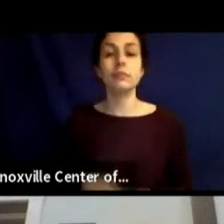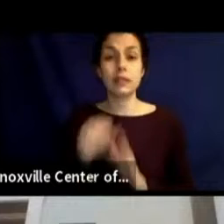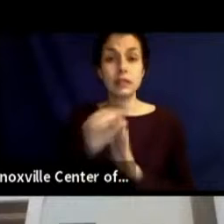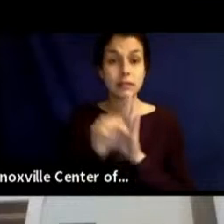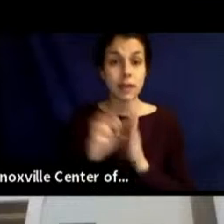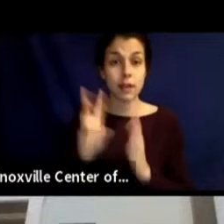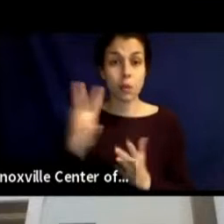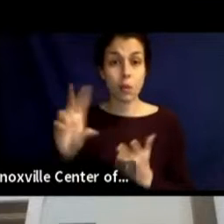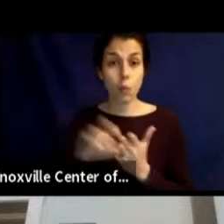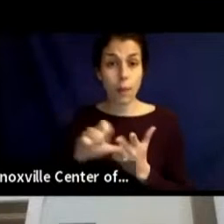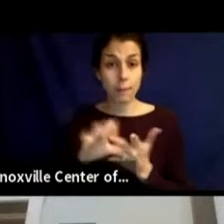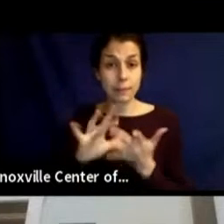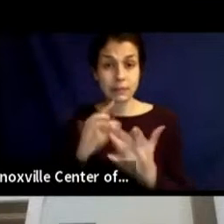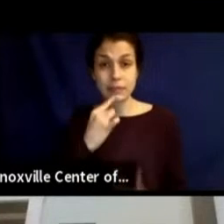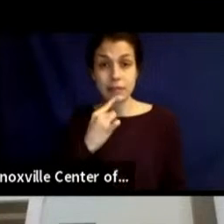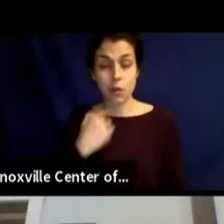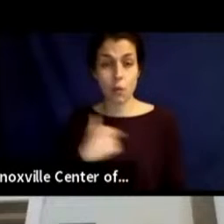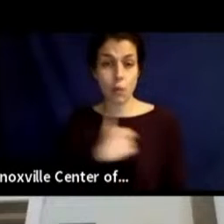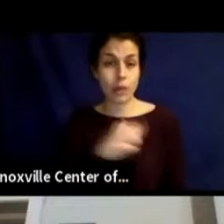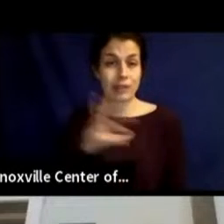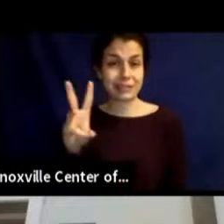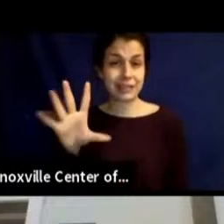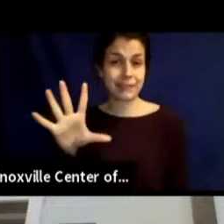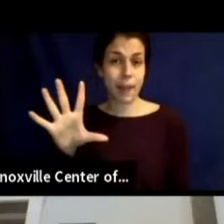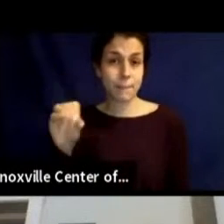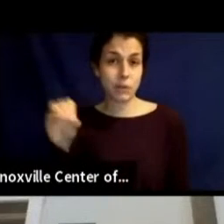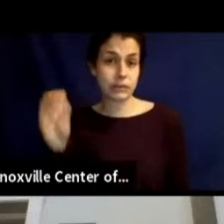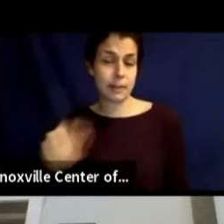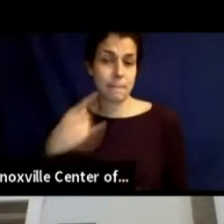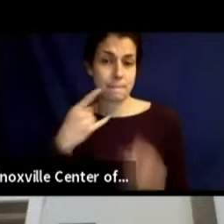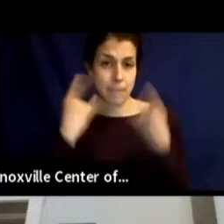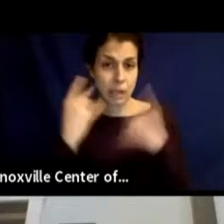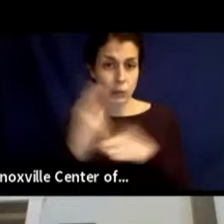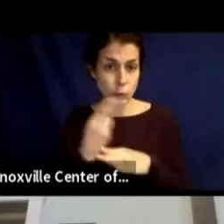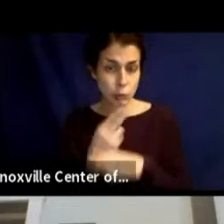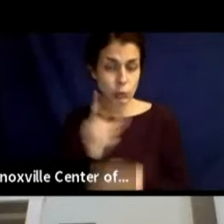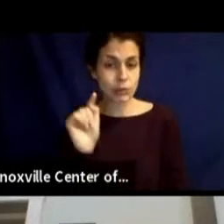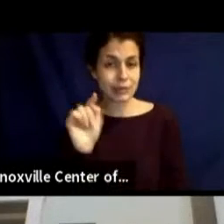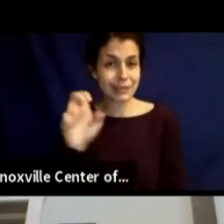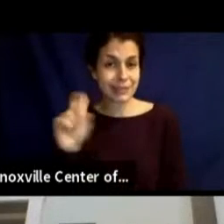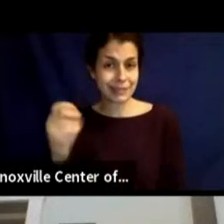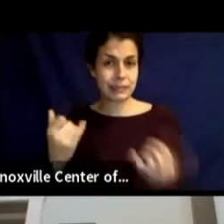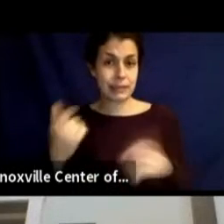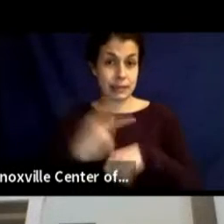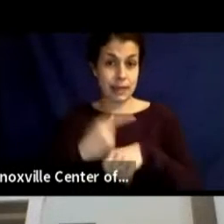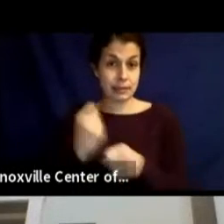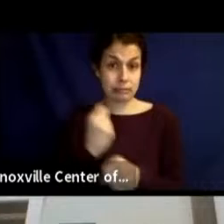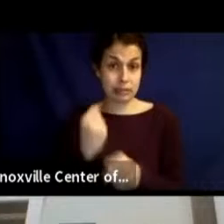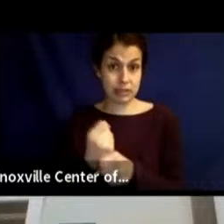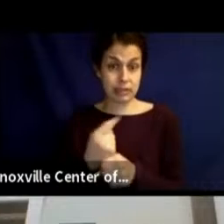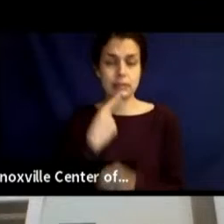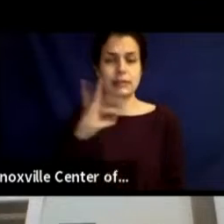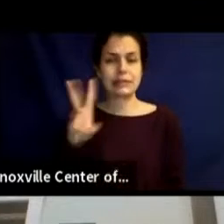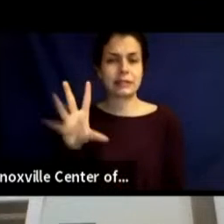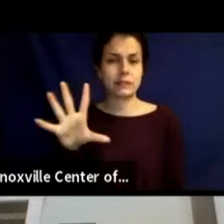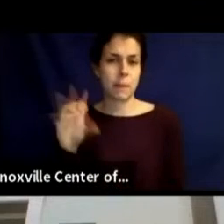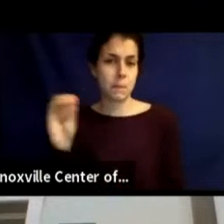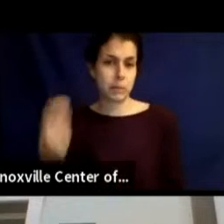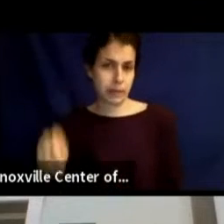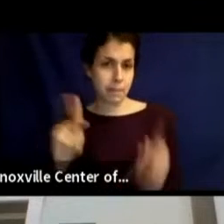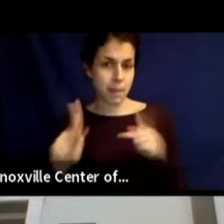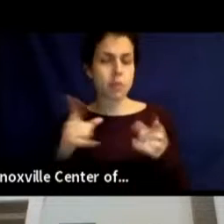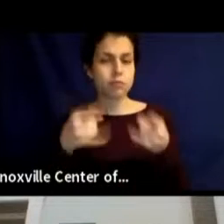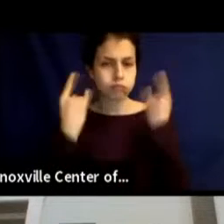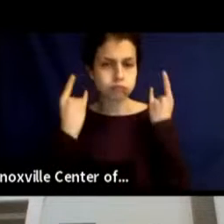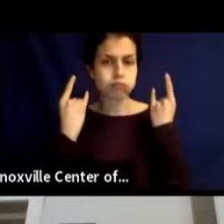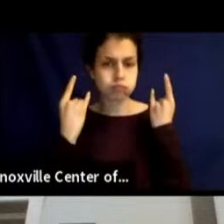says we're at 65% mask usage on average in Tennessee. That's today's stat. It says our social